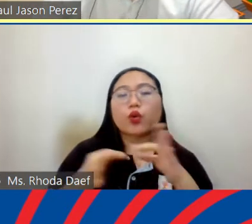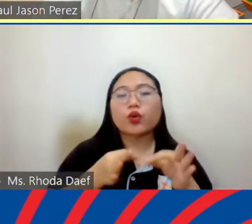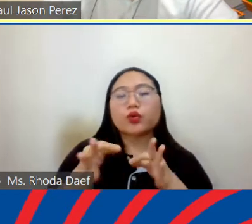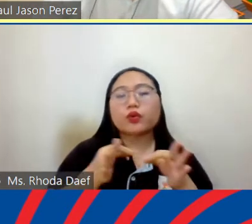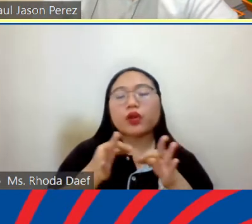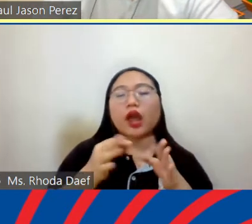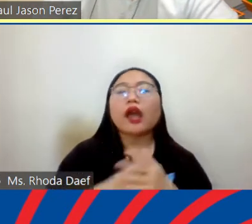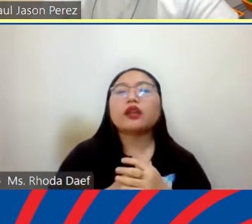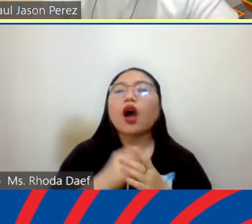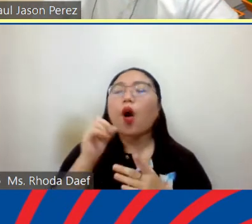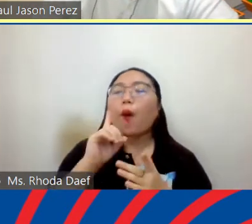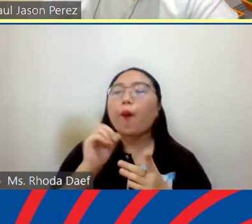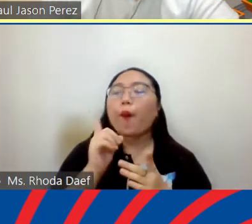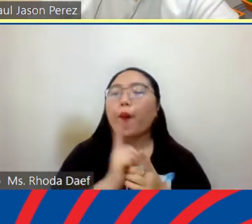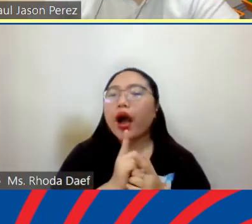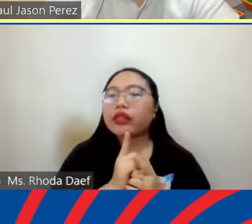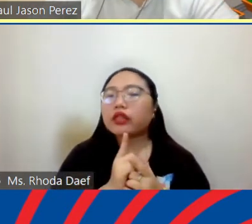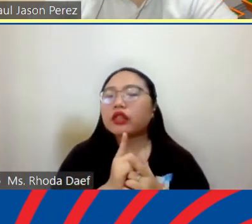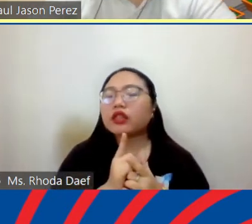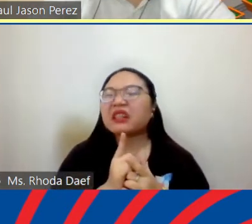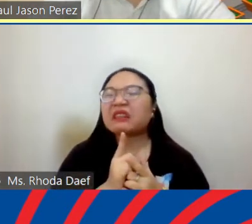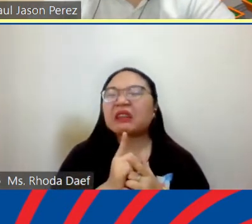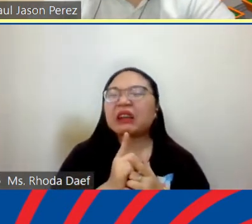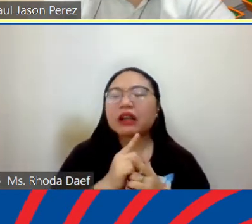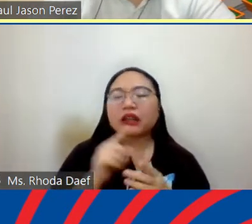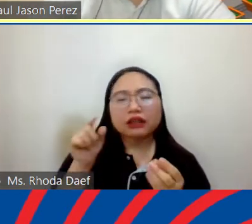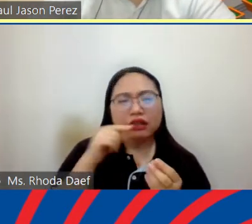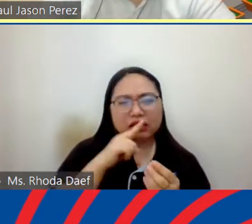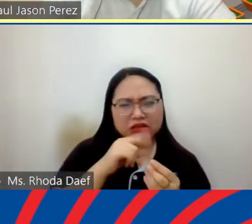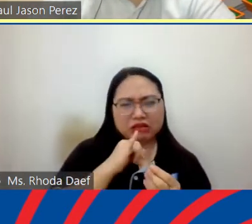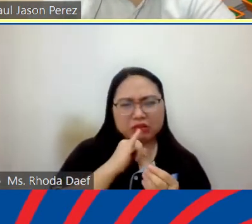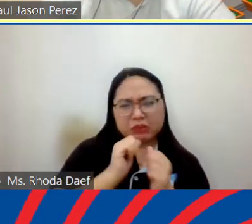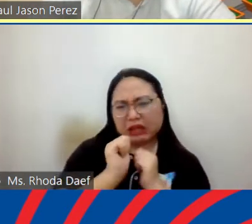each field is. So for example, you can see here,